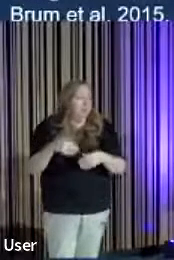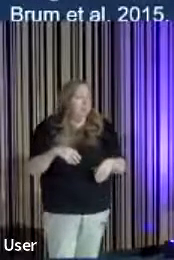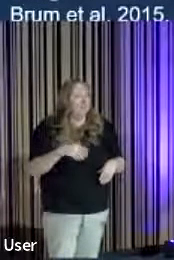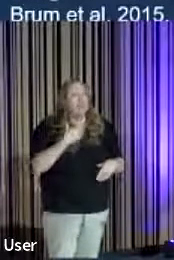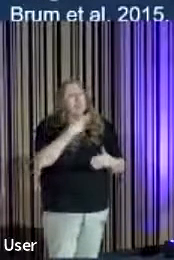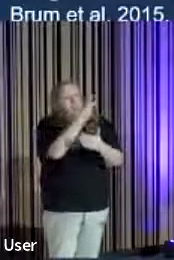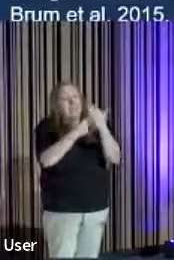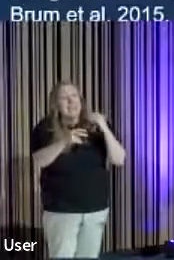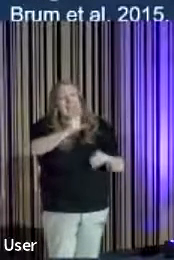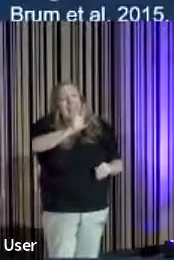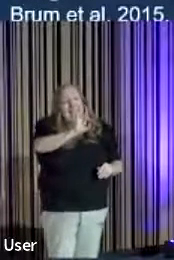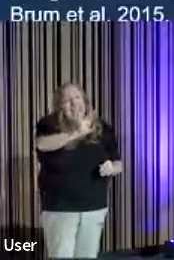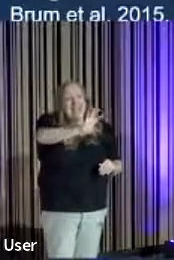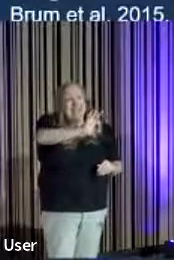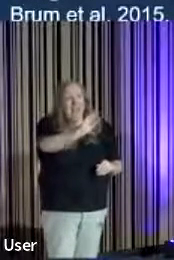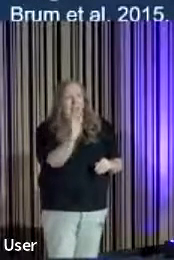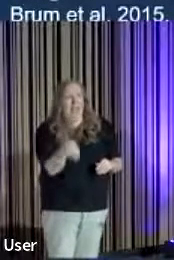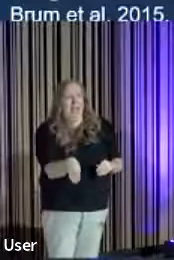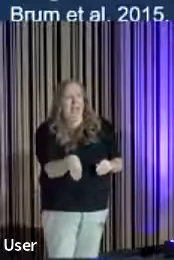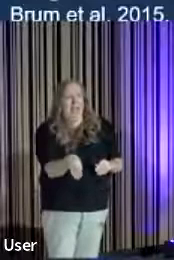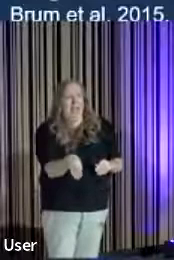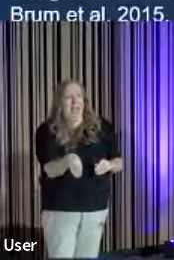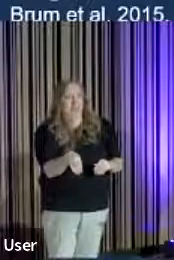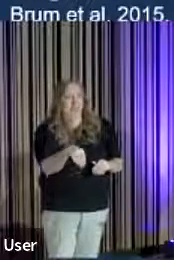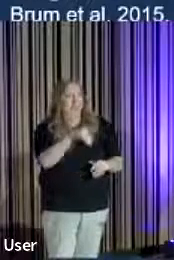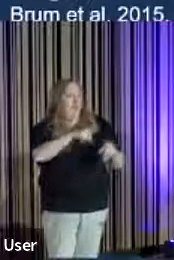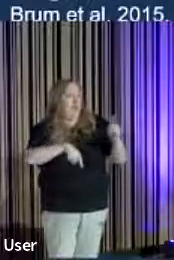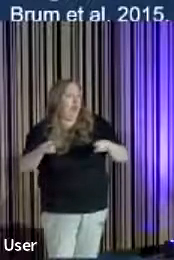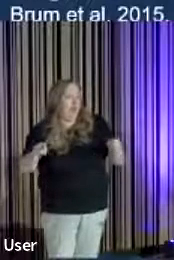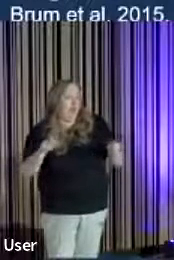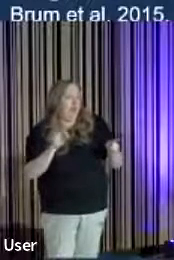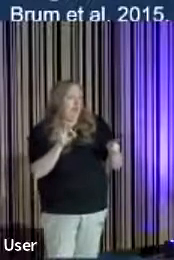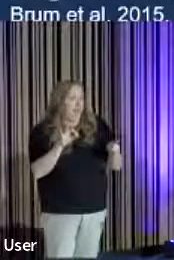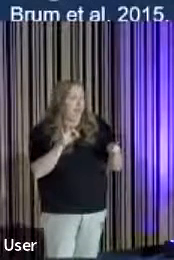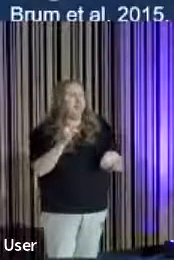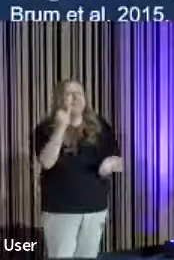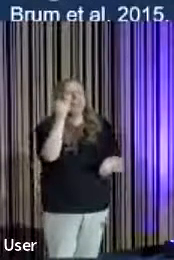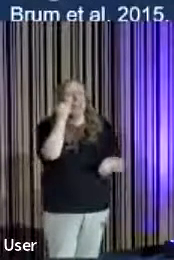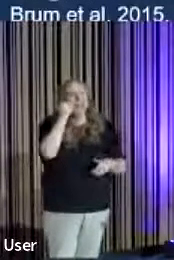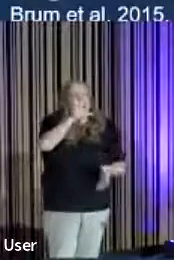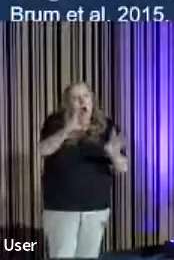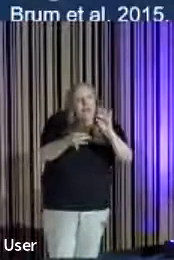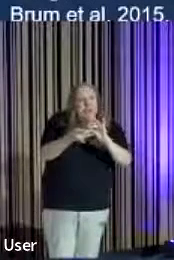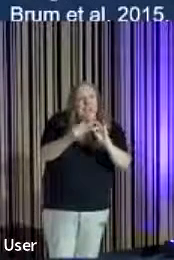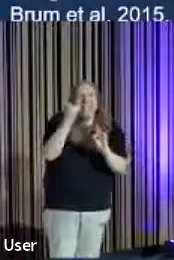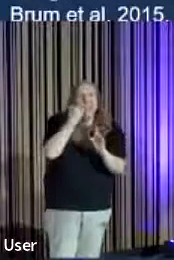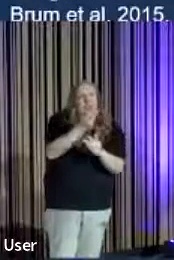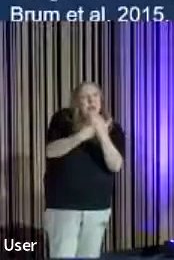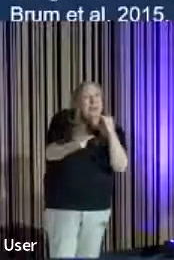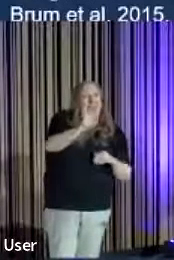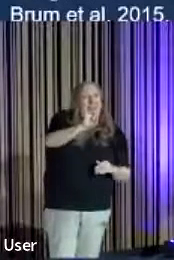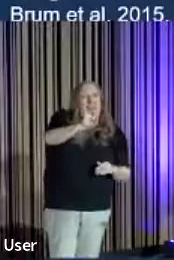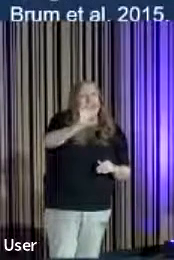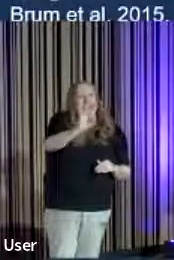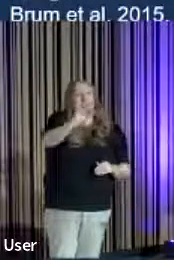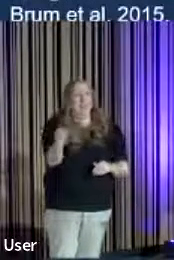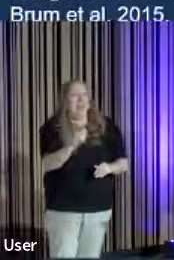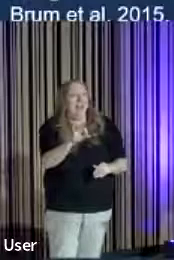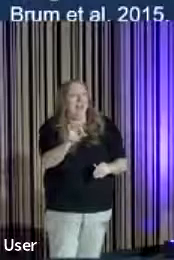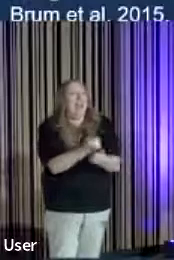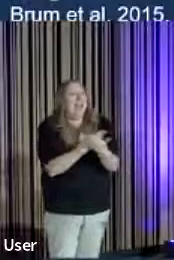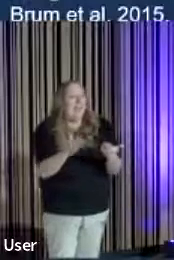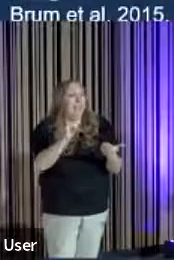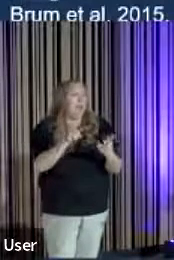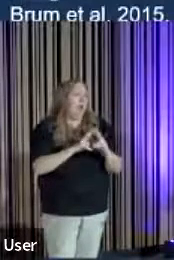of the variation in carbon flux. And in ecology, if you predict 89% of variation of anything, that is really, really